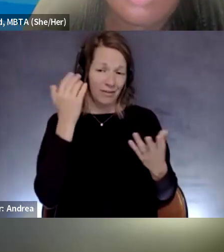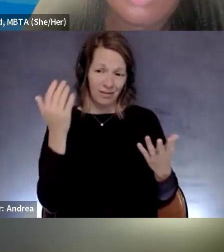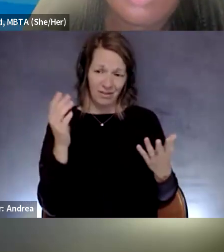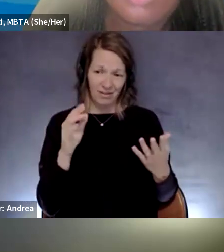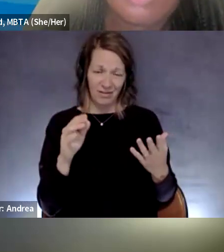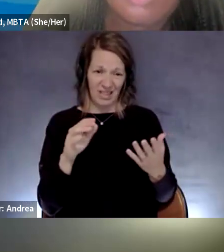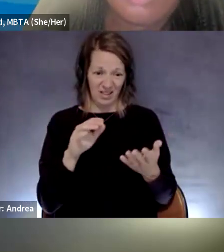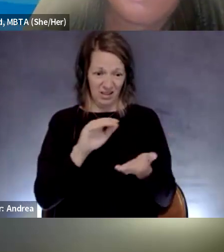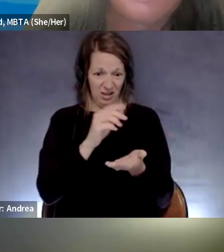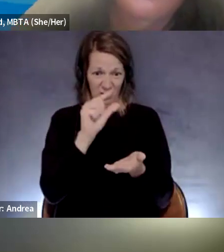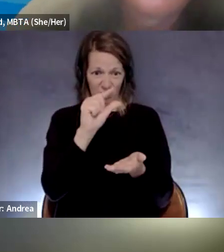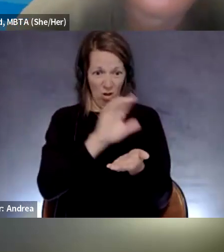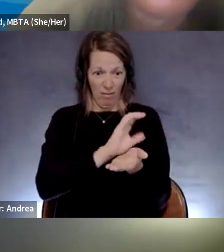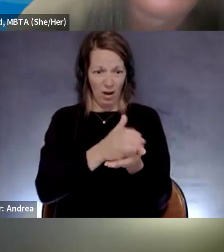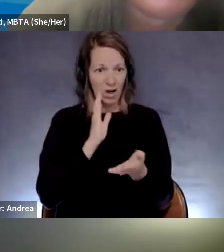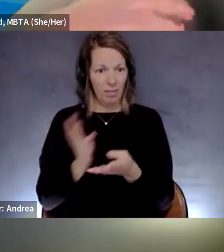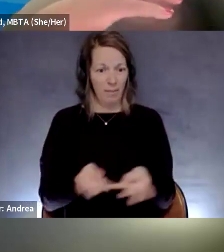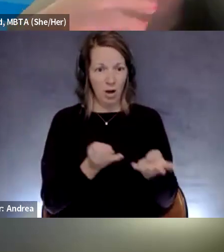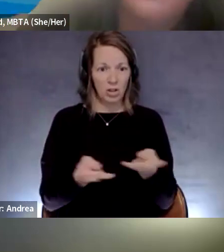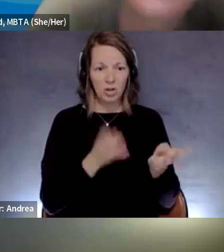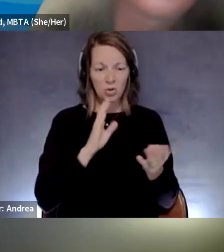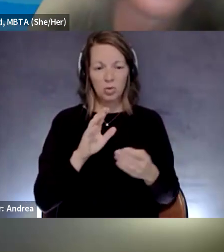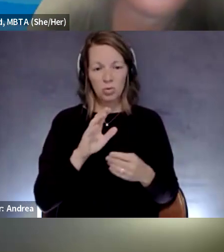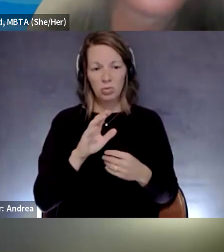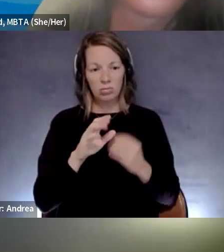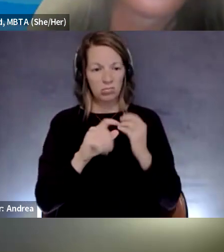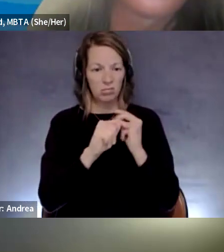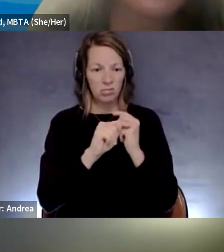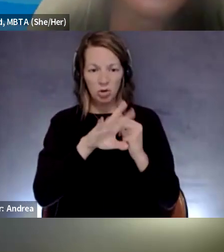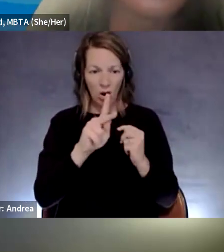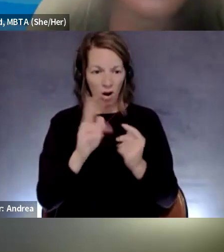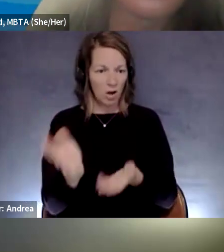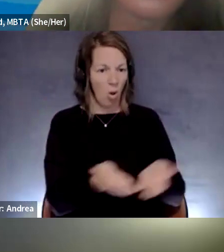small volume, then it just could be pumped into vac trucks and just hauled away.